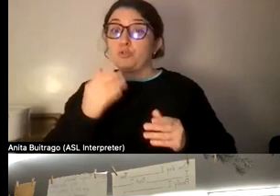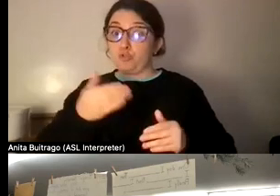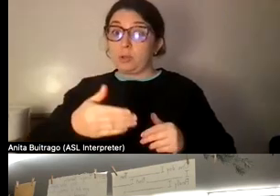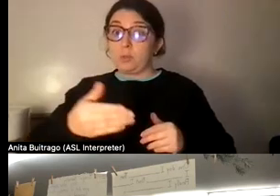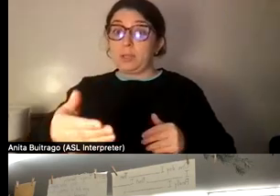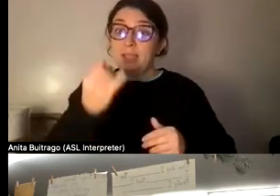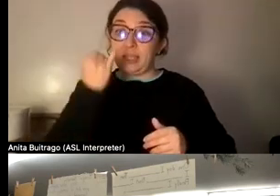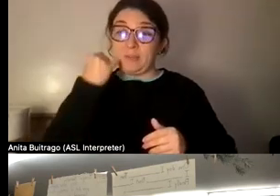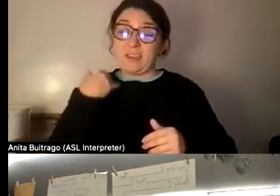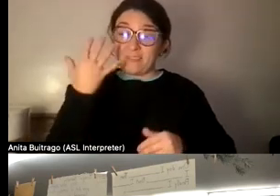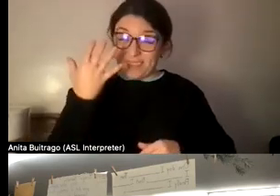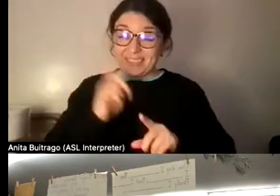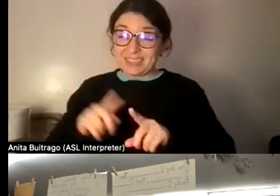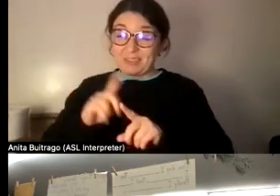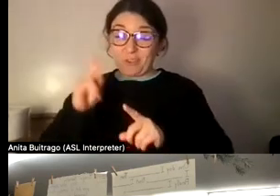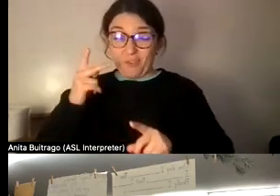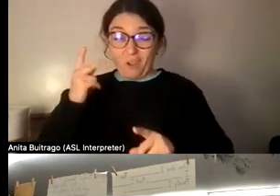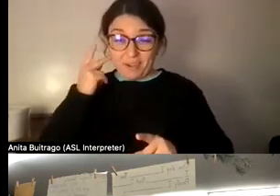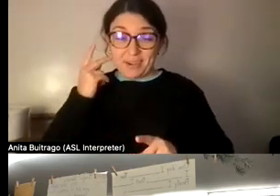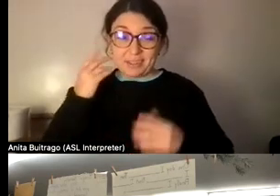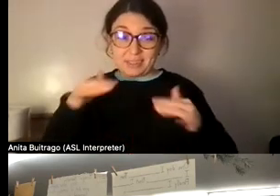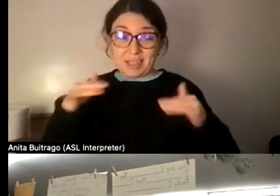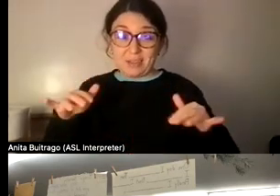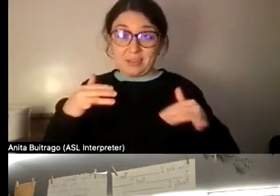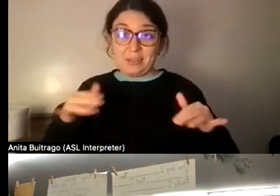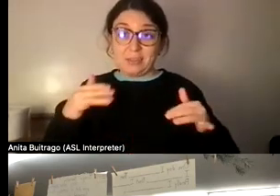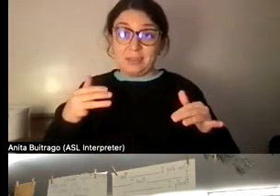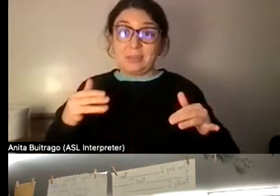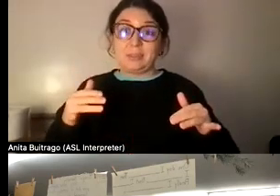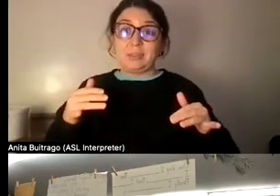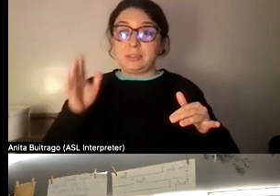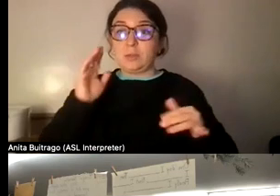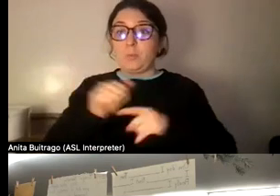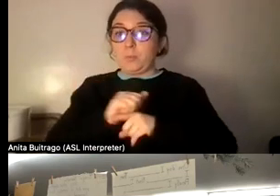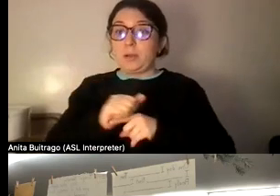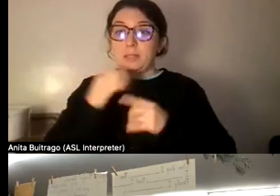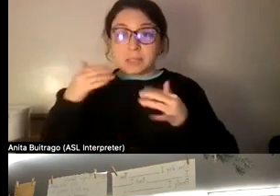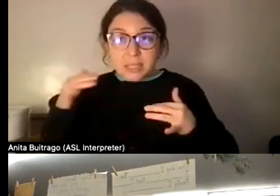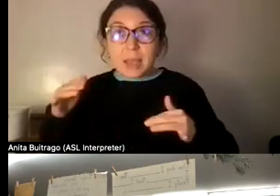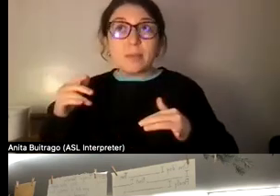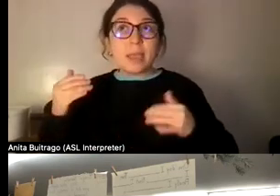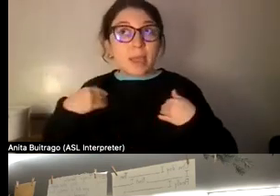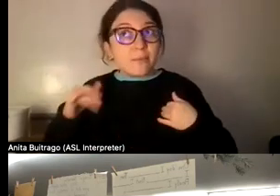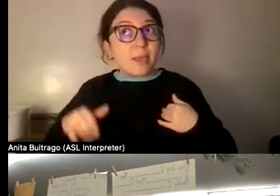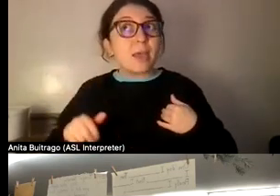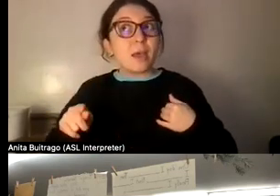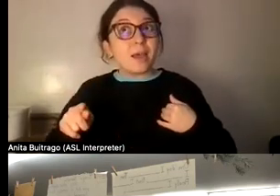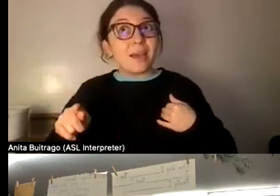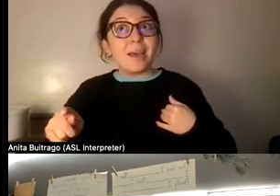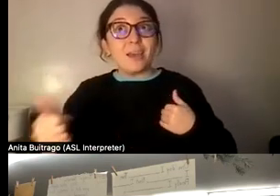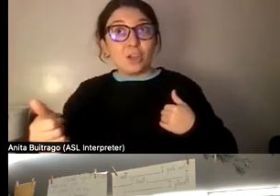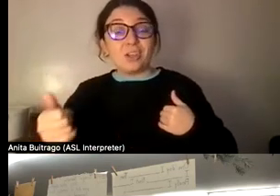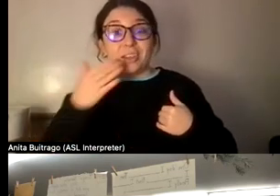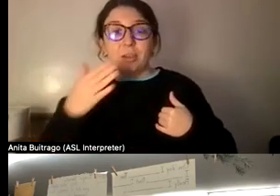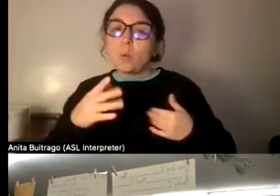group, every week we're going to test them on those sounds. Do they have them? Do they have them? Okay, they do. Move on. What's next? Keep plugging them along. So